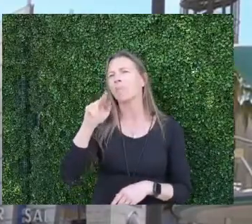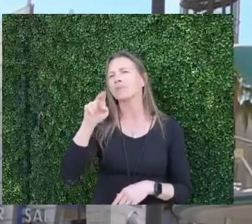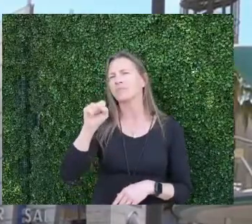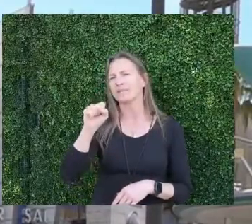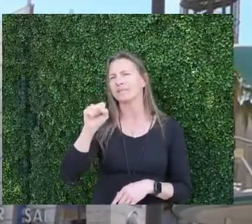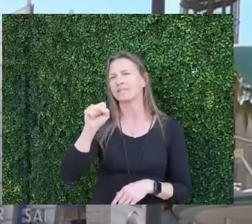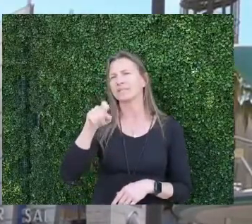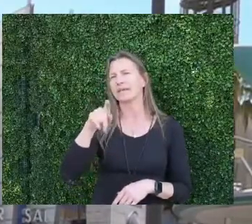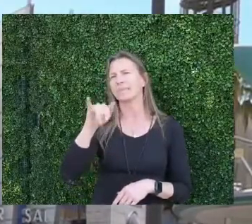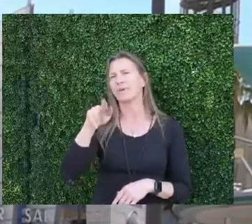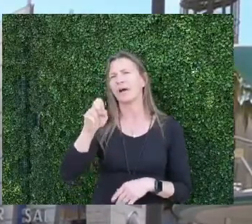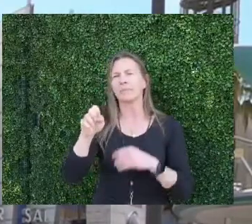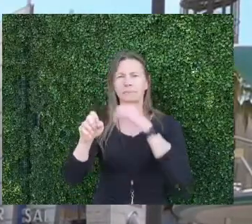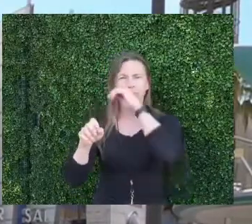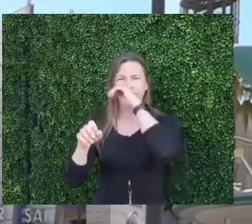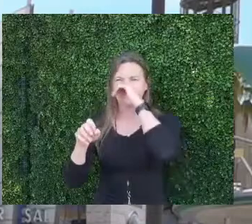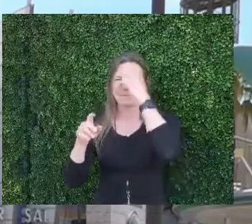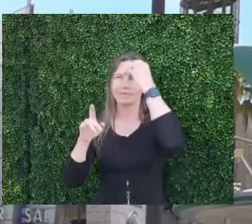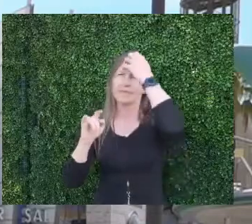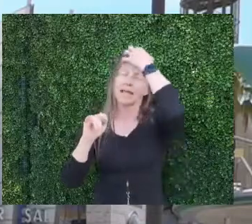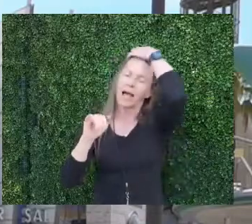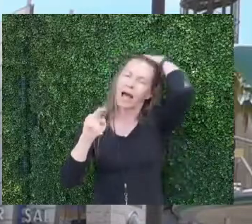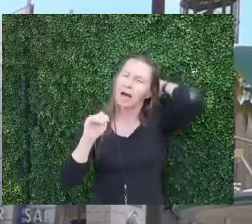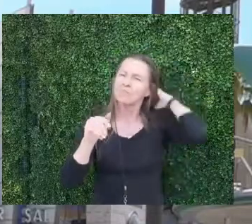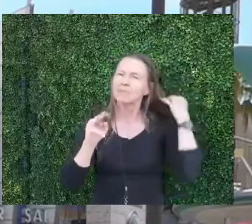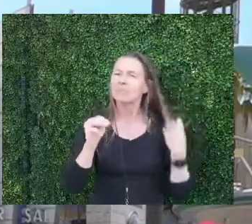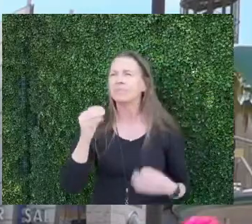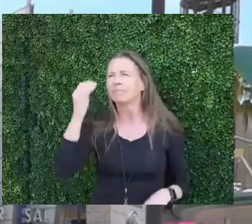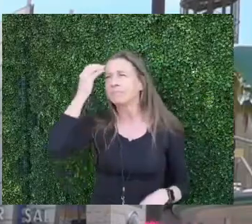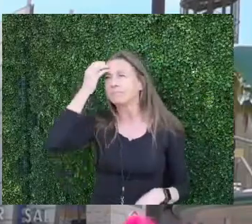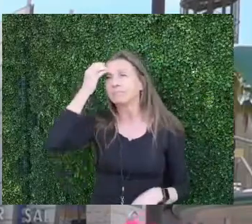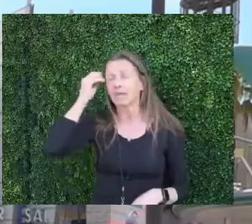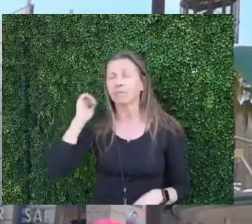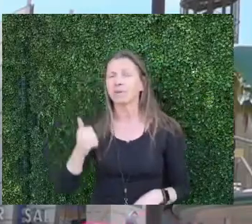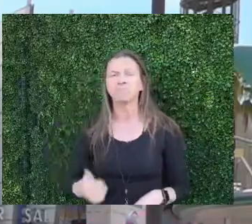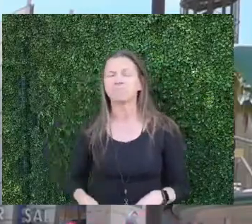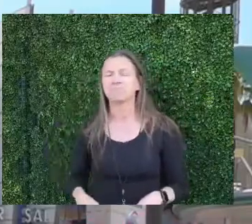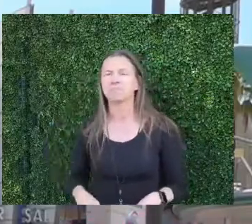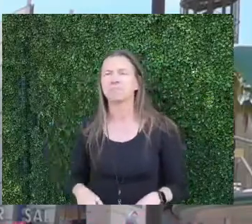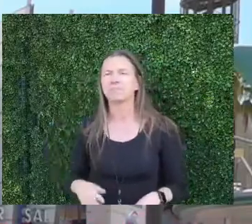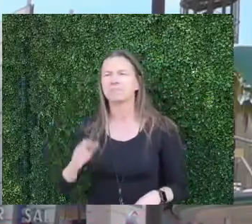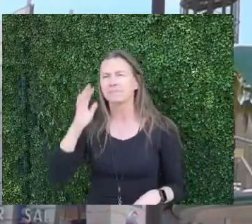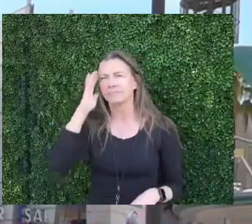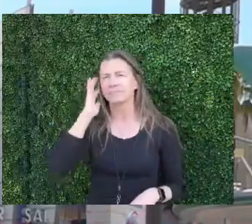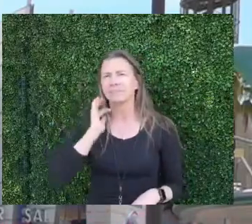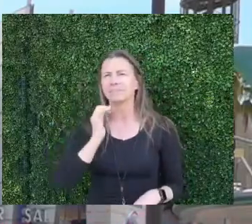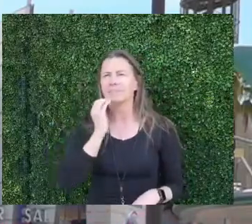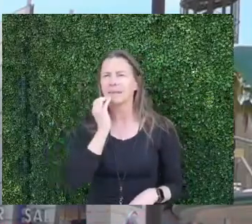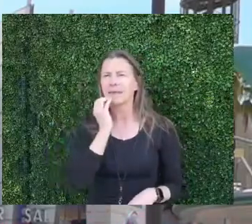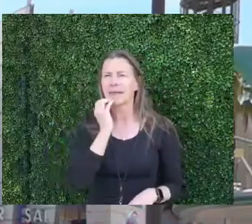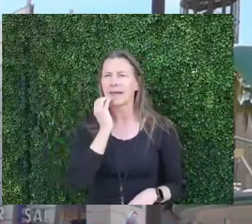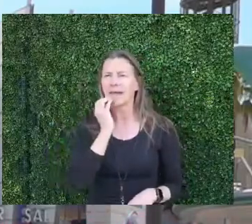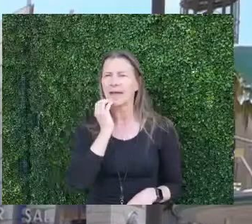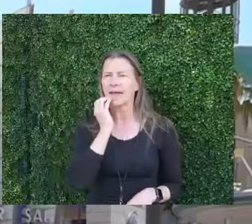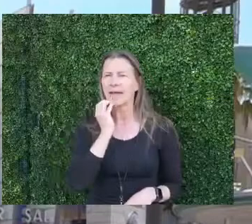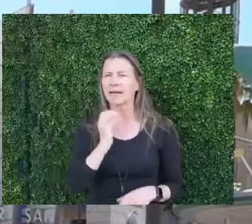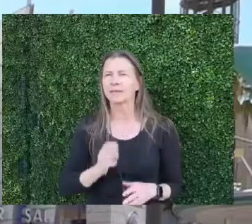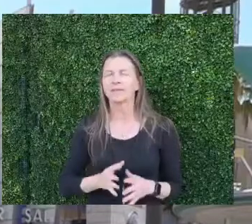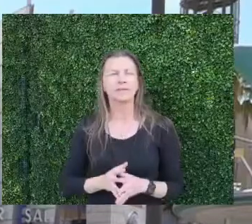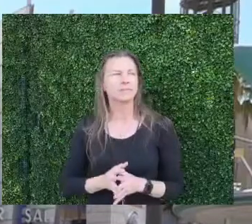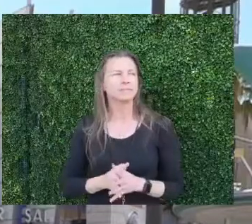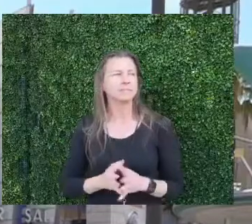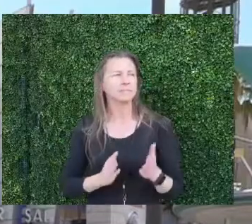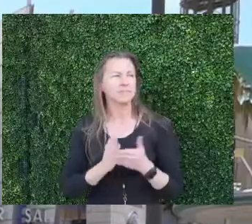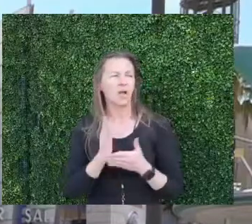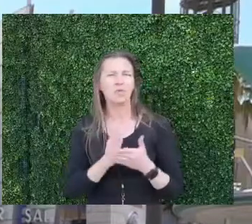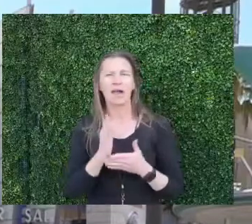Where are you, Optimus? Helen, thank you. All of you. I'll stand behind you. Scott. All